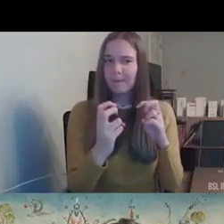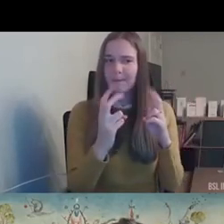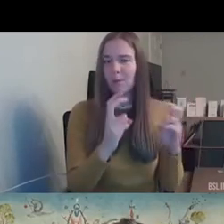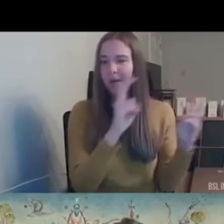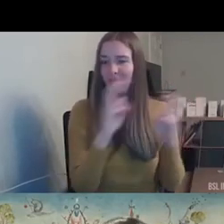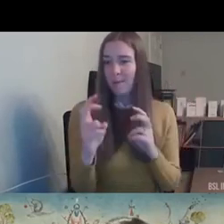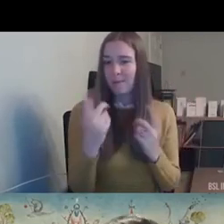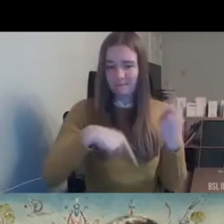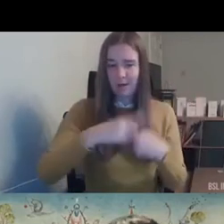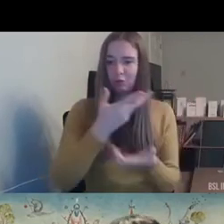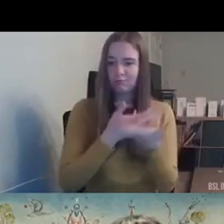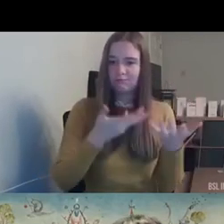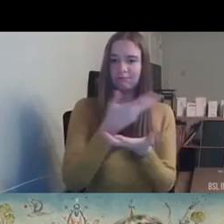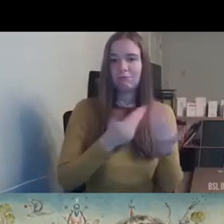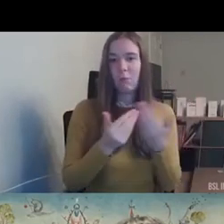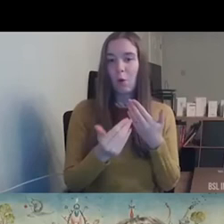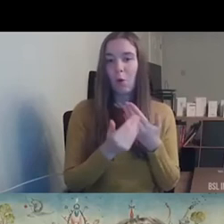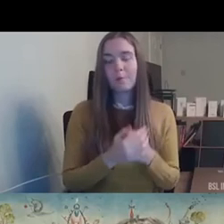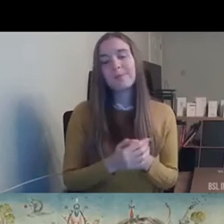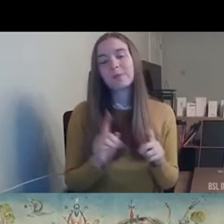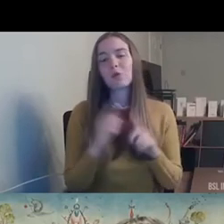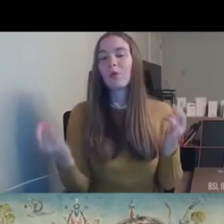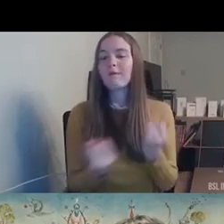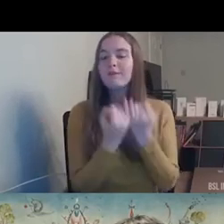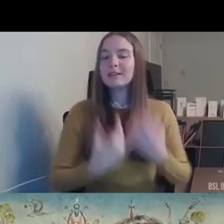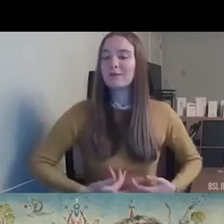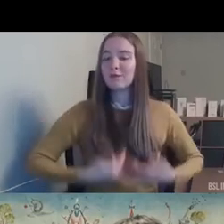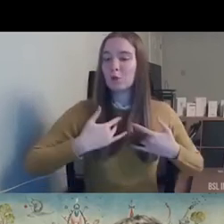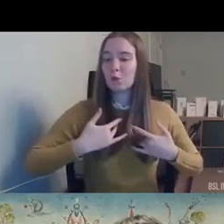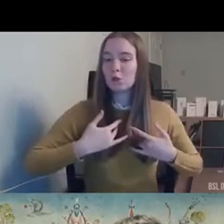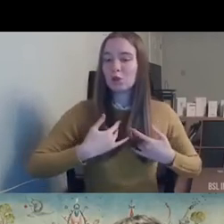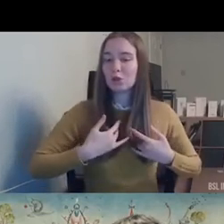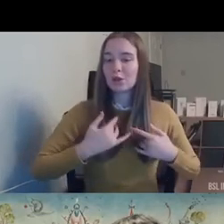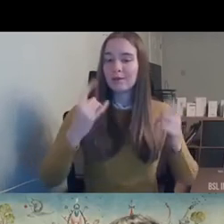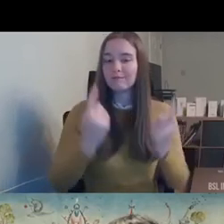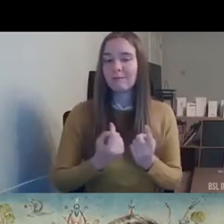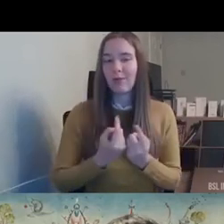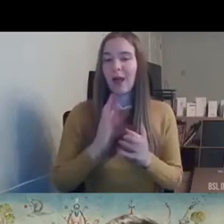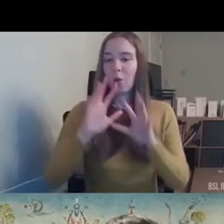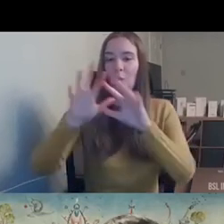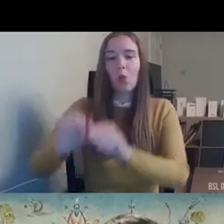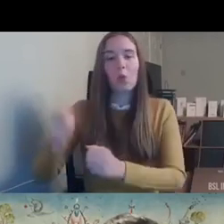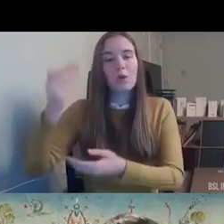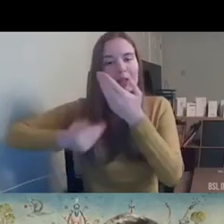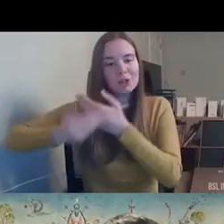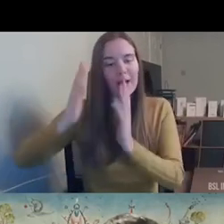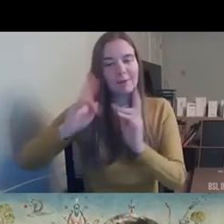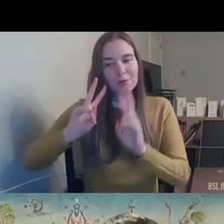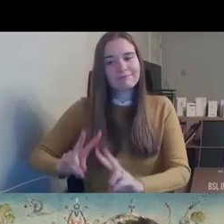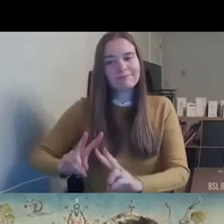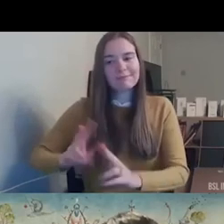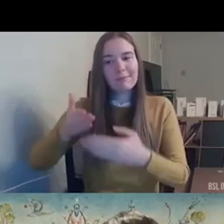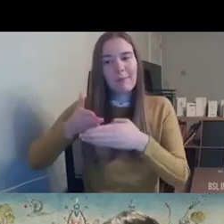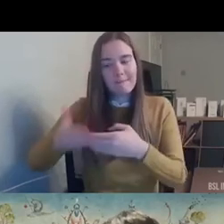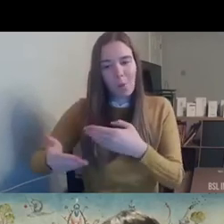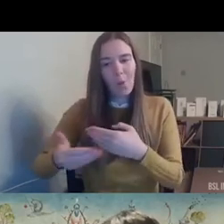how conflicting it is for institutions to look at that colonial history and yet look at